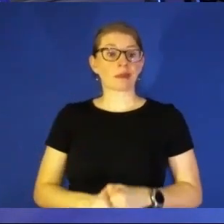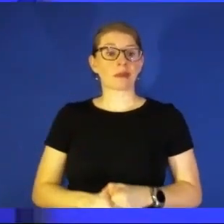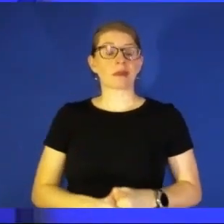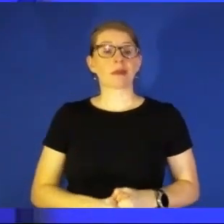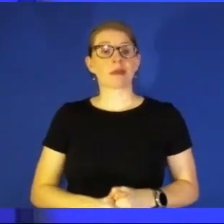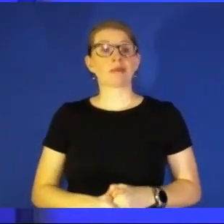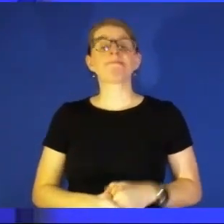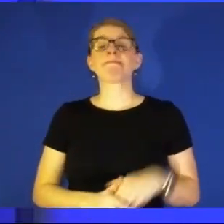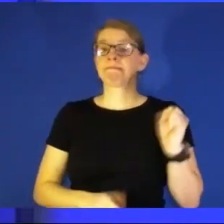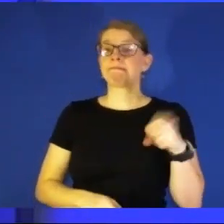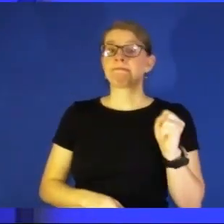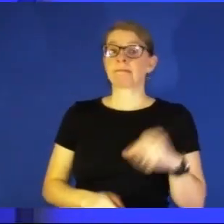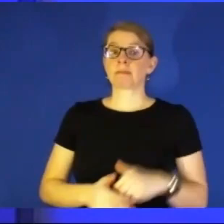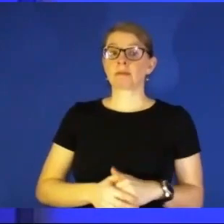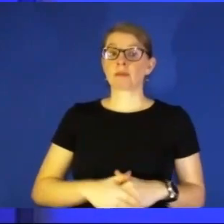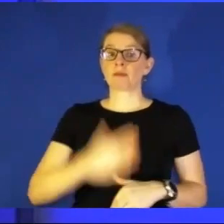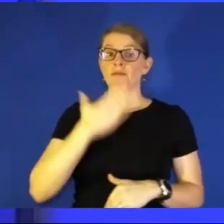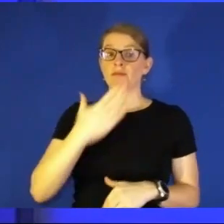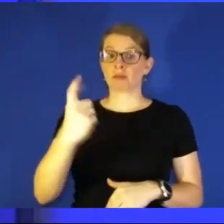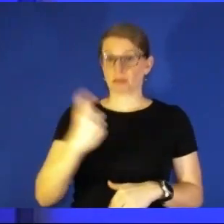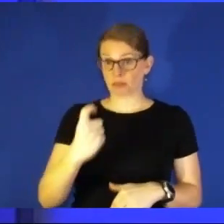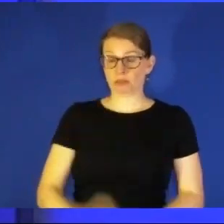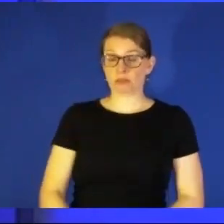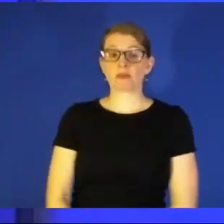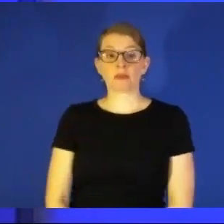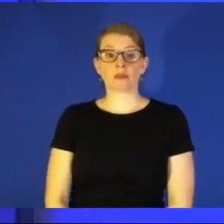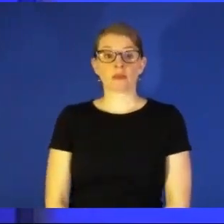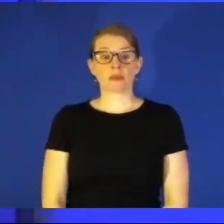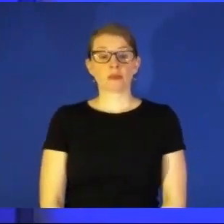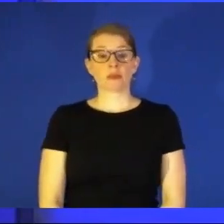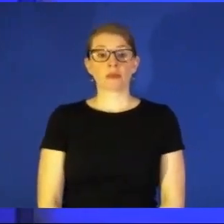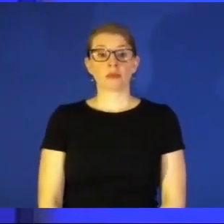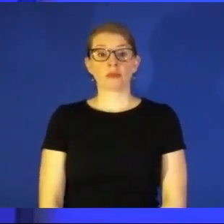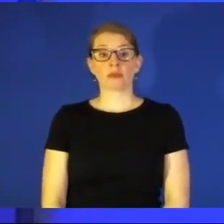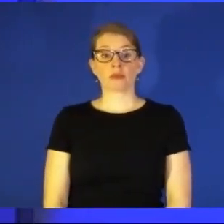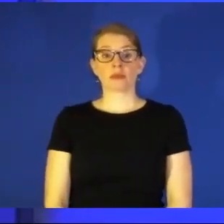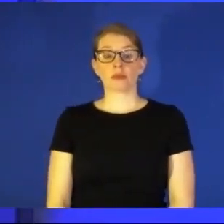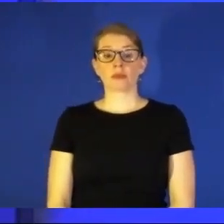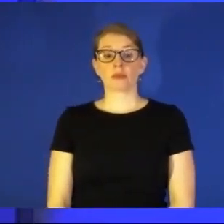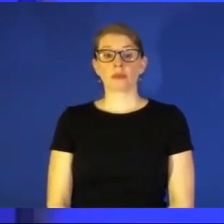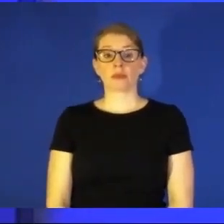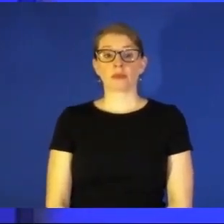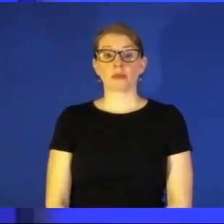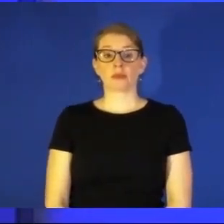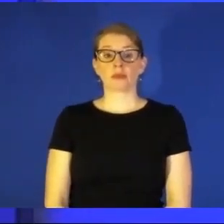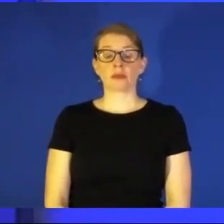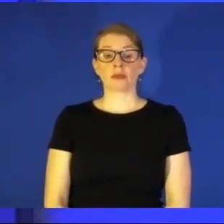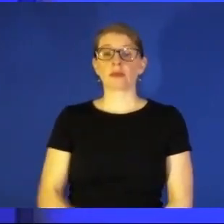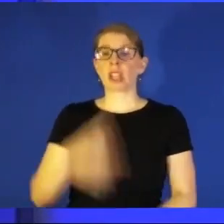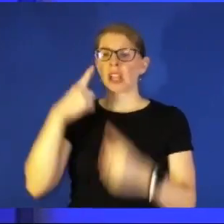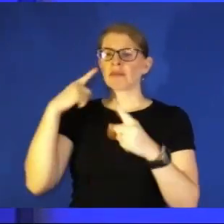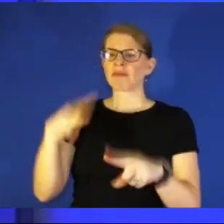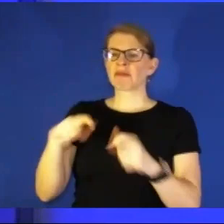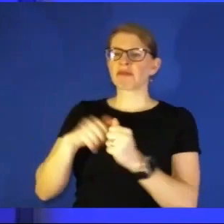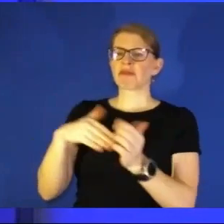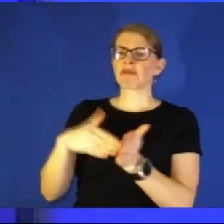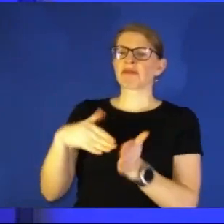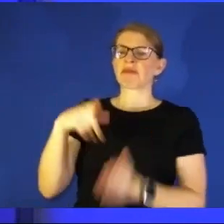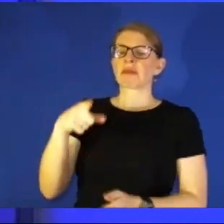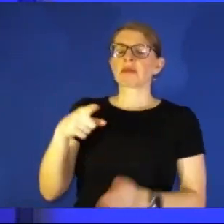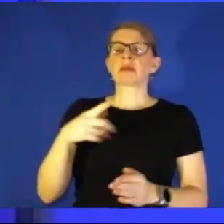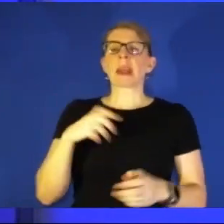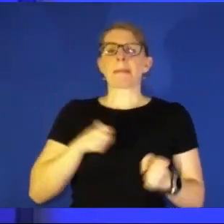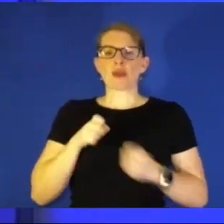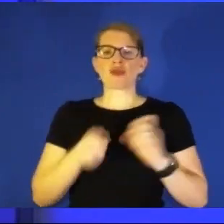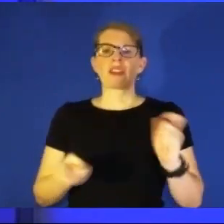Yes, that's a very good question. I agree with Dr. Porter-Williamson about how emotions have evolved. It